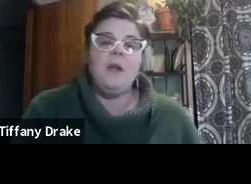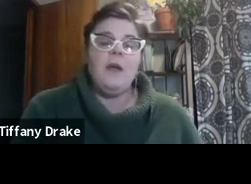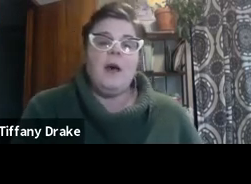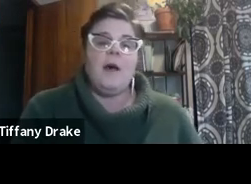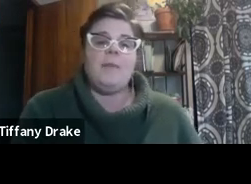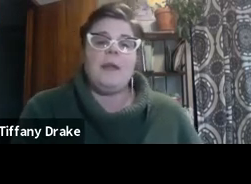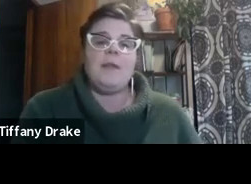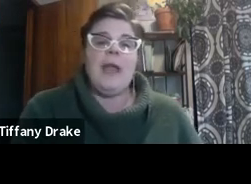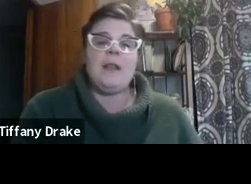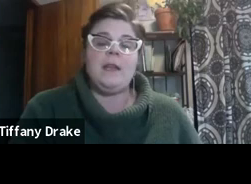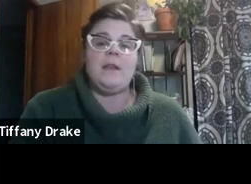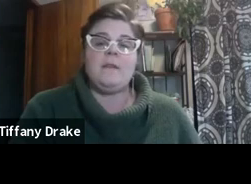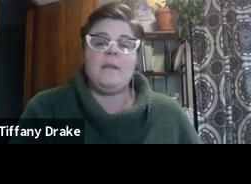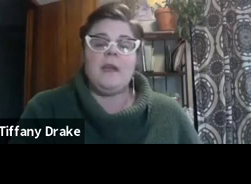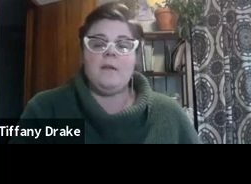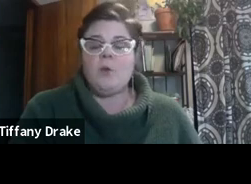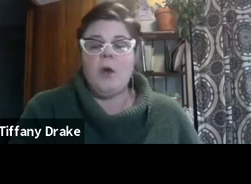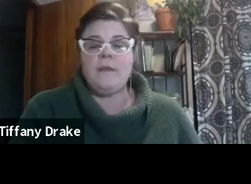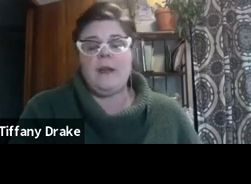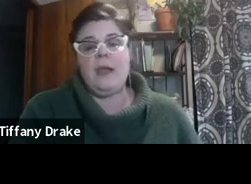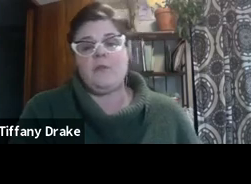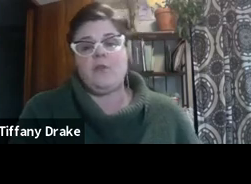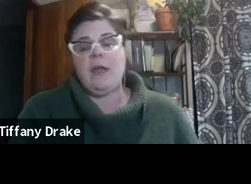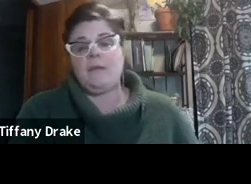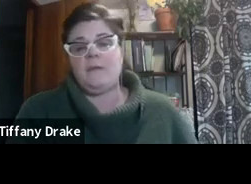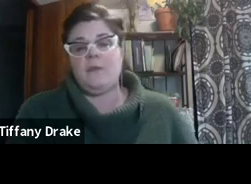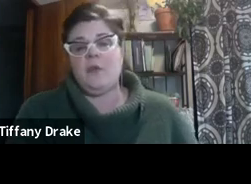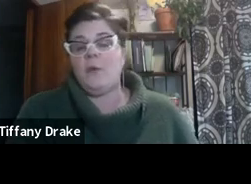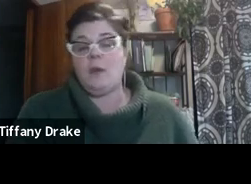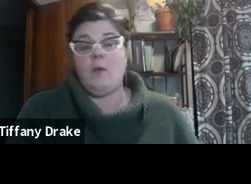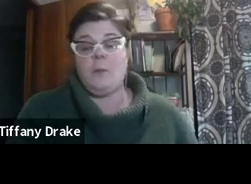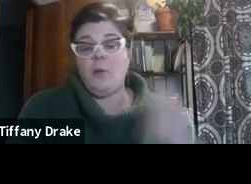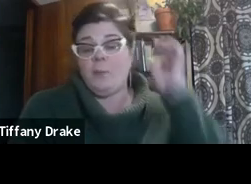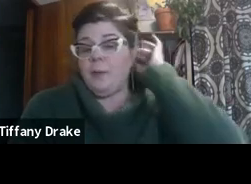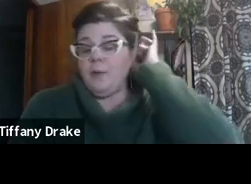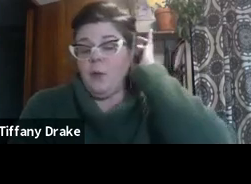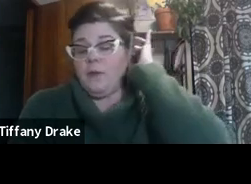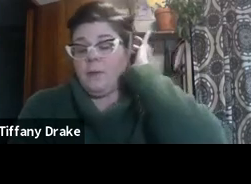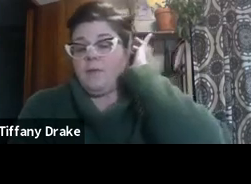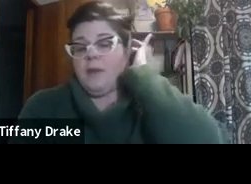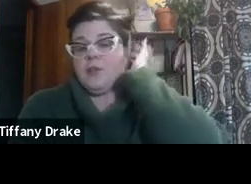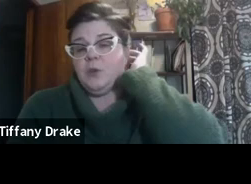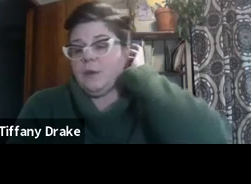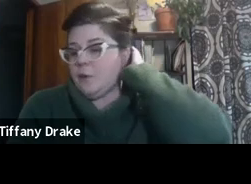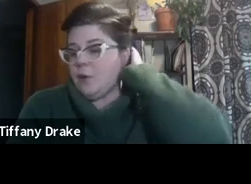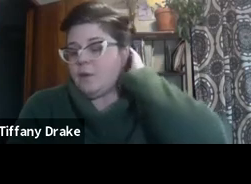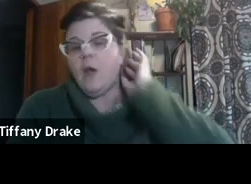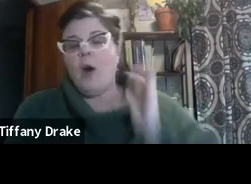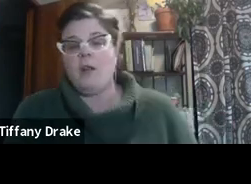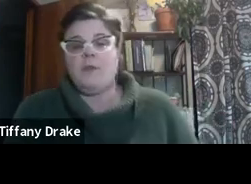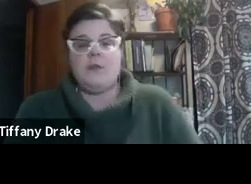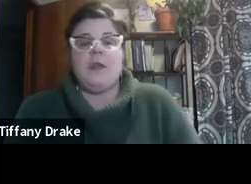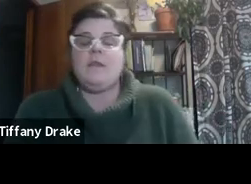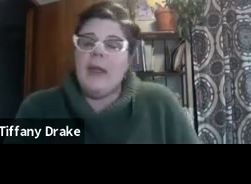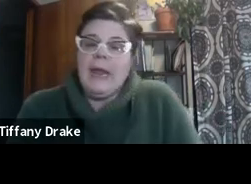factor. And the reality is that we're always going to have stress. There's all, you know, for most people, there's always going to be financial concerns,